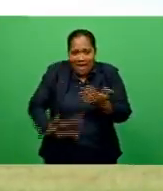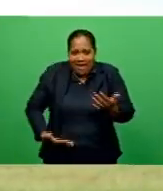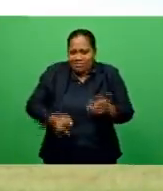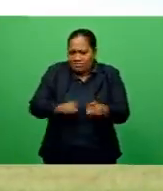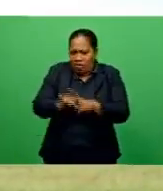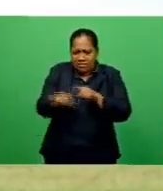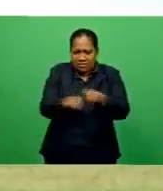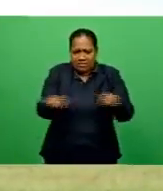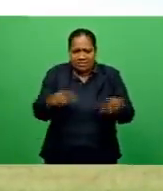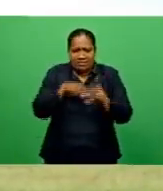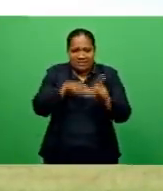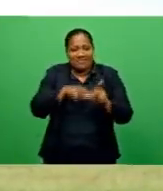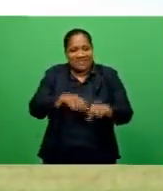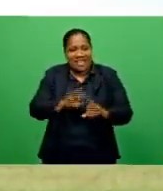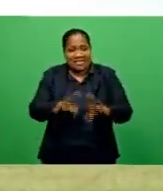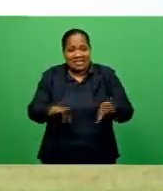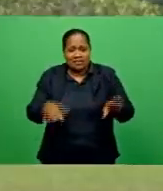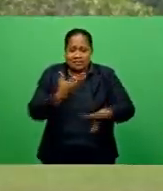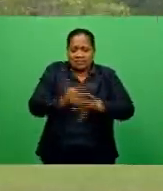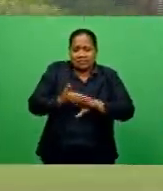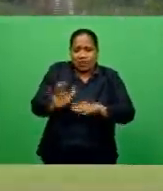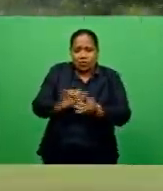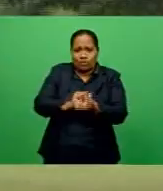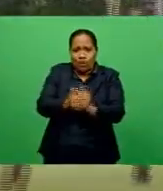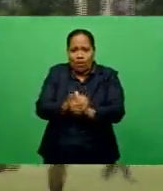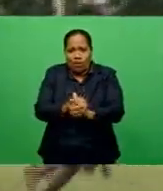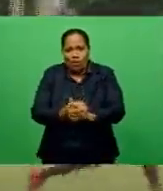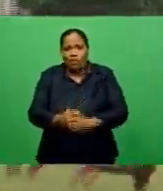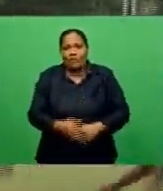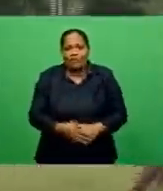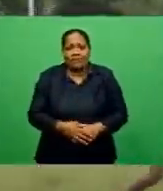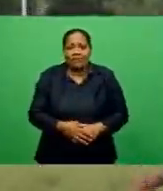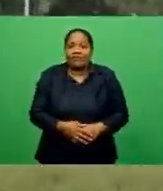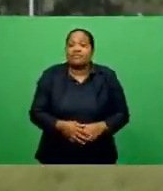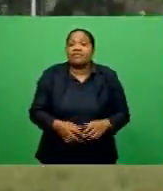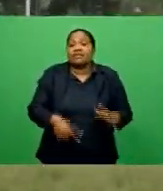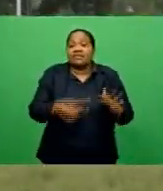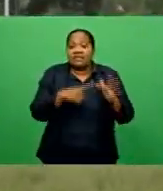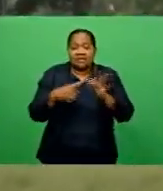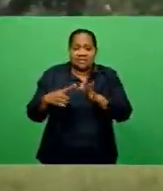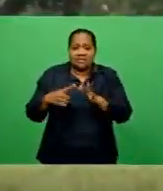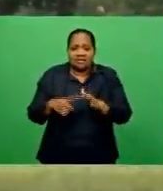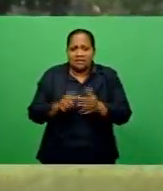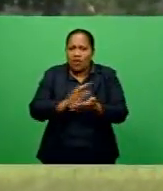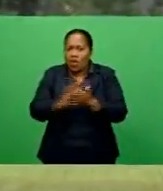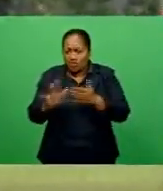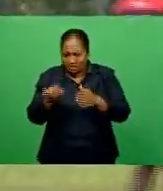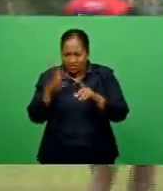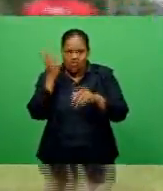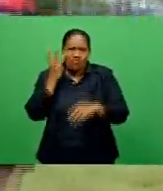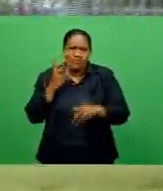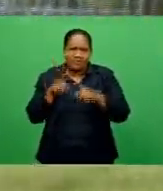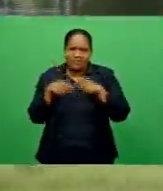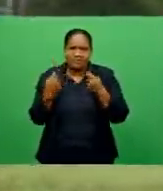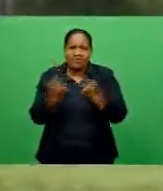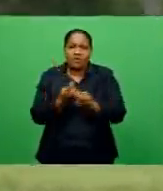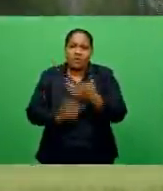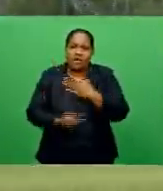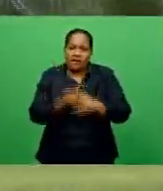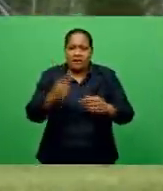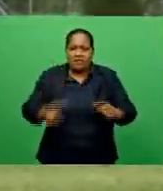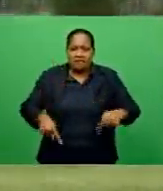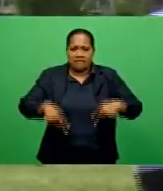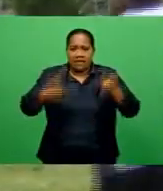young kids who are new to the sport. The Eastern Hawks women's team reached the final while their mixed team bowed out of the